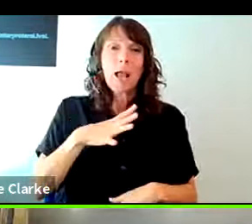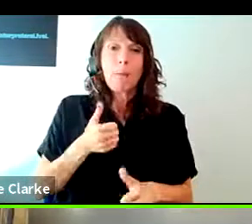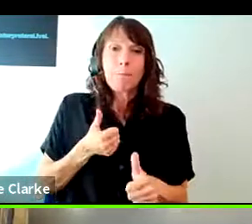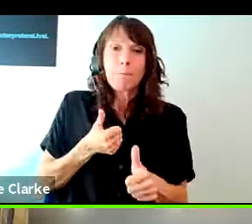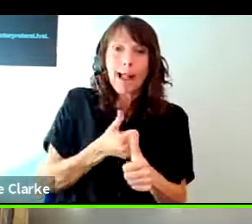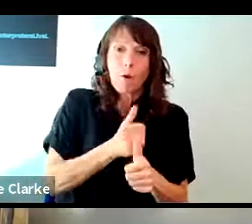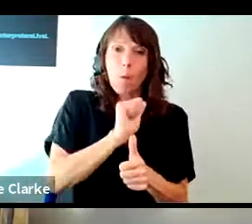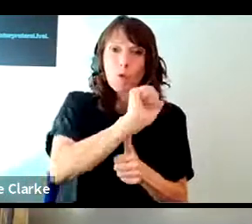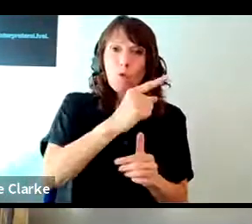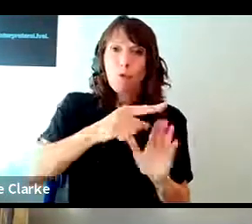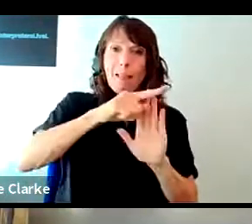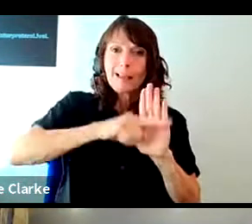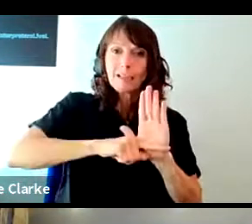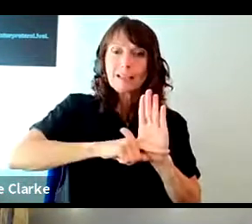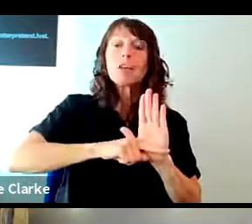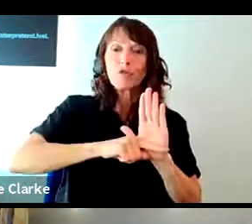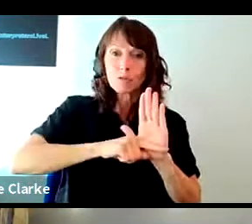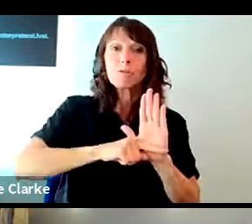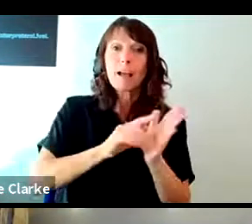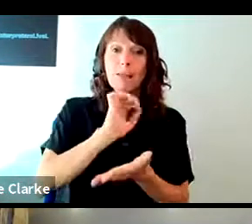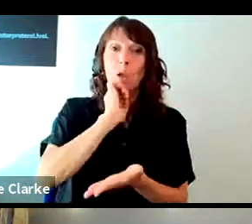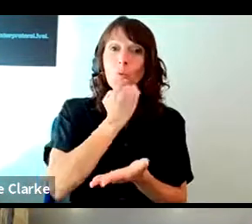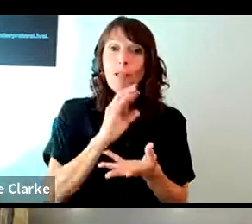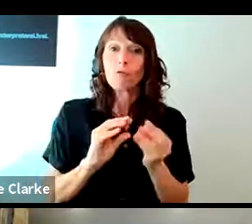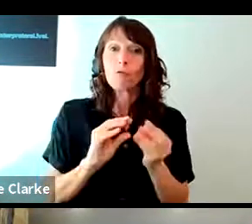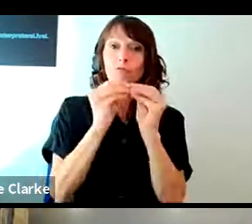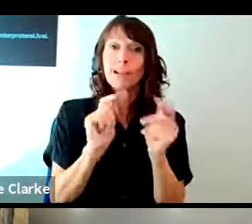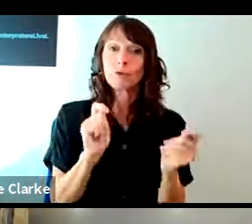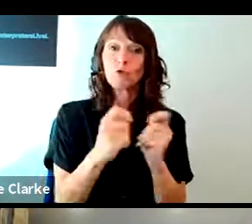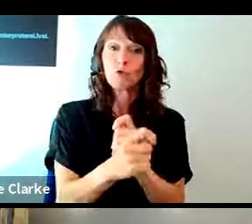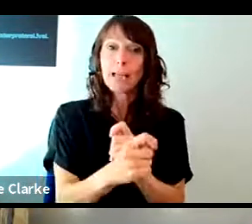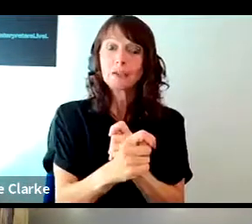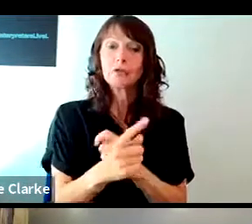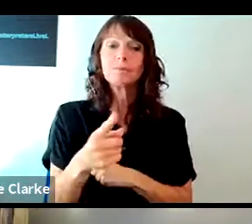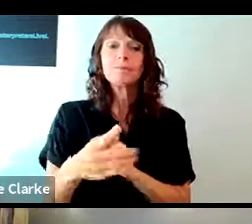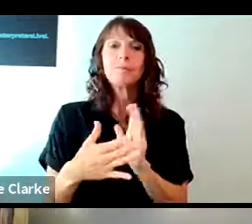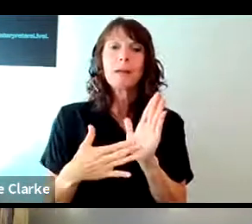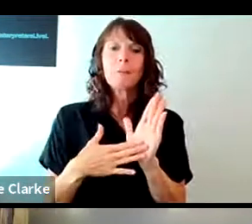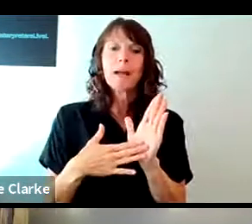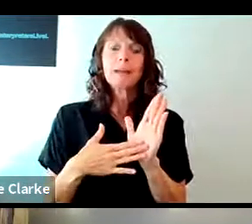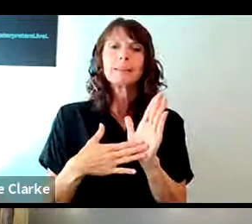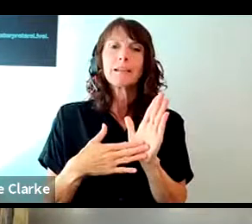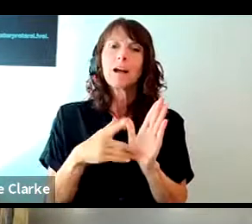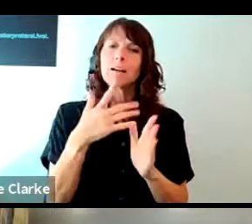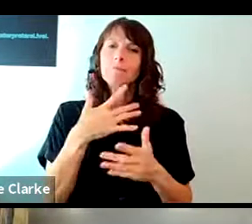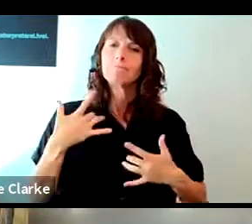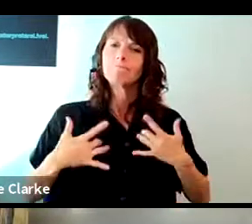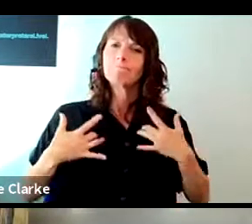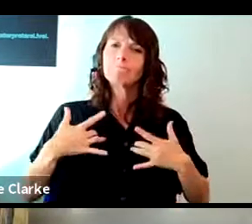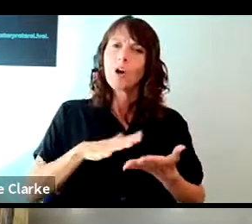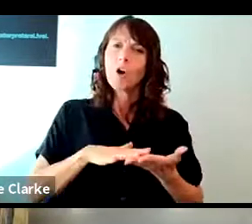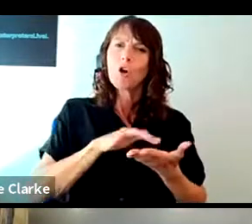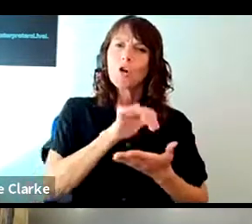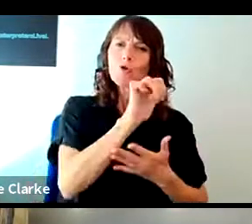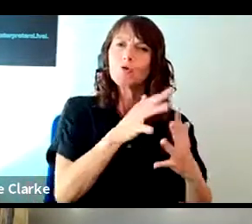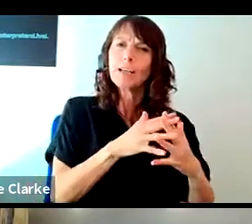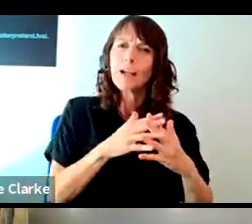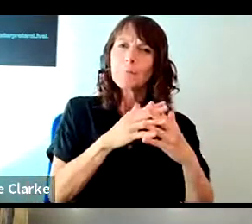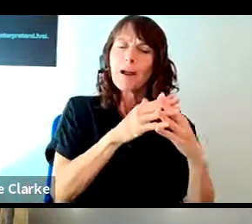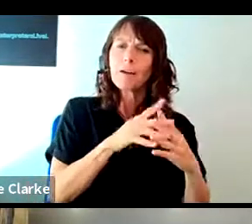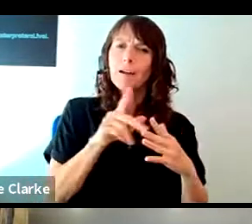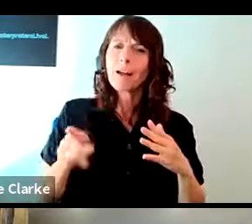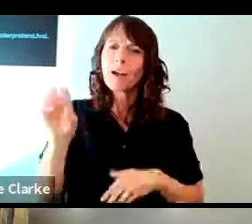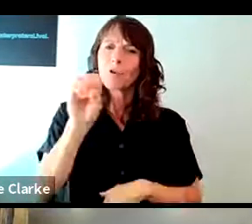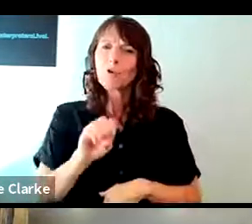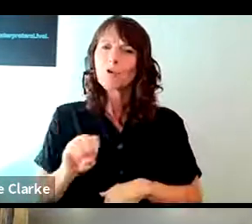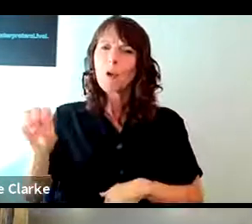legislation. That's it. Yeah, that's an interesting one. Obviously, culturally, US and say Europe are quite different